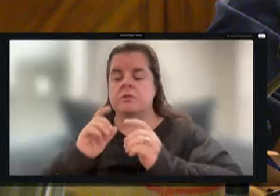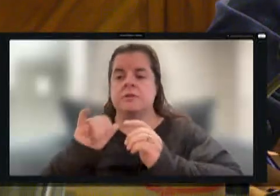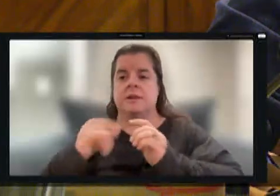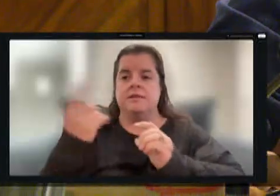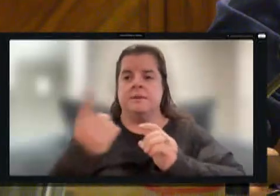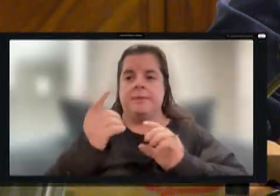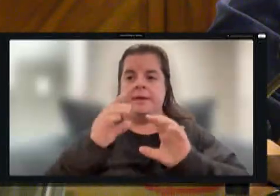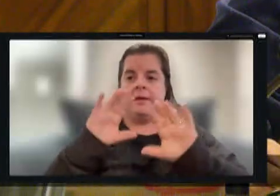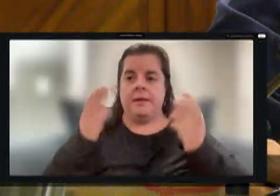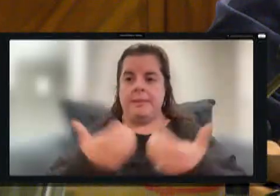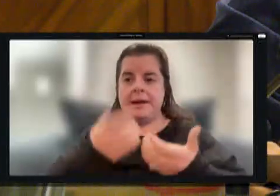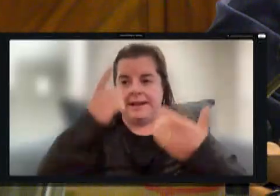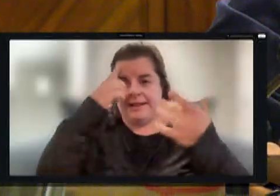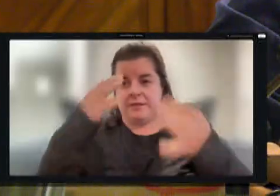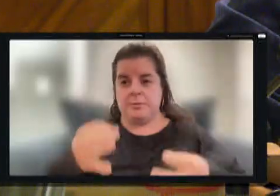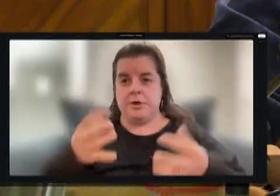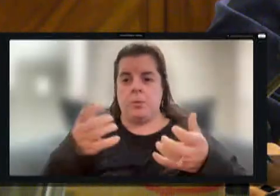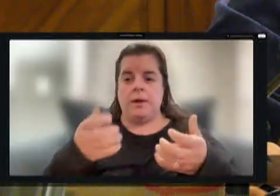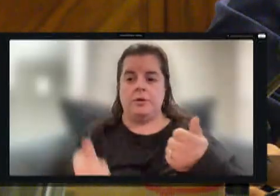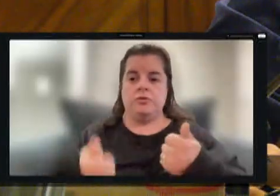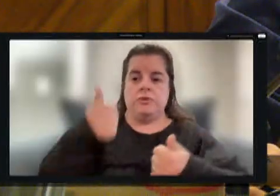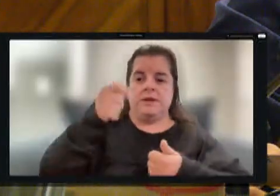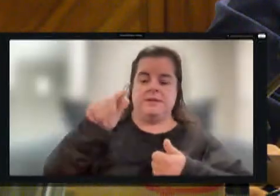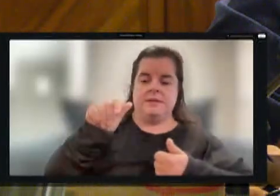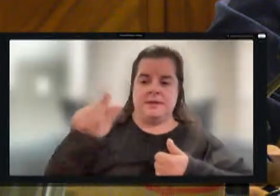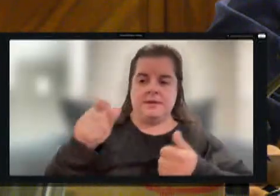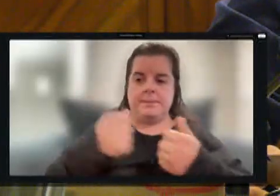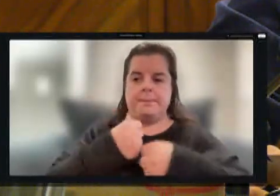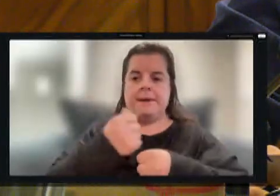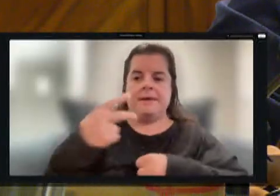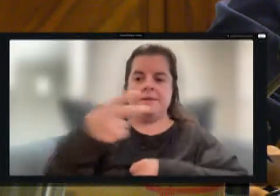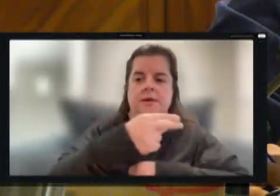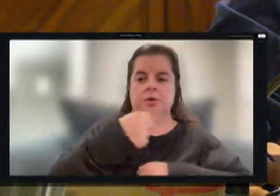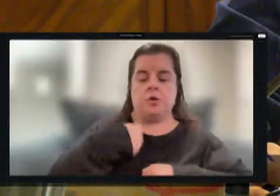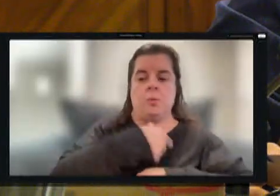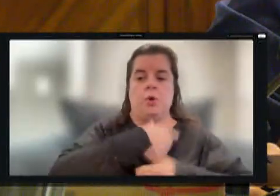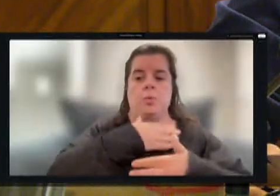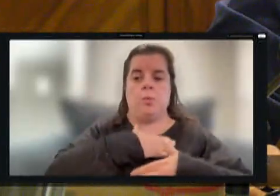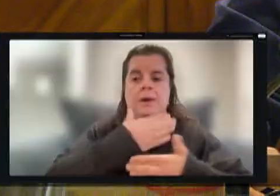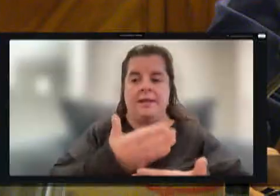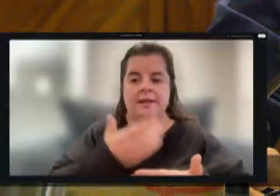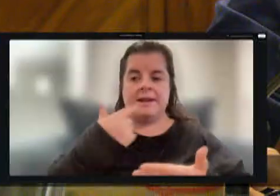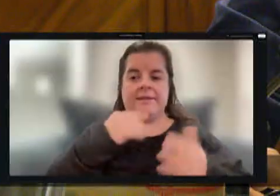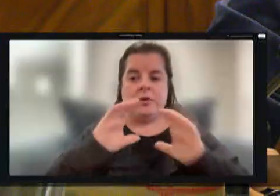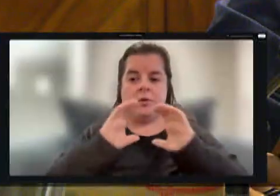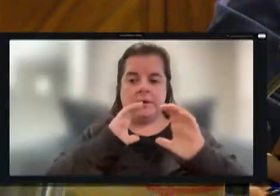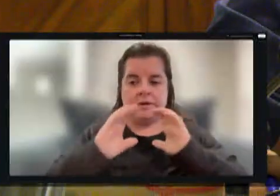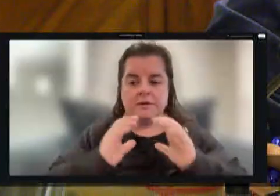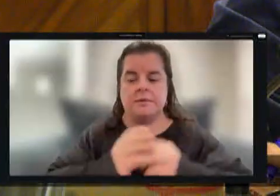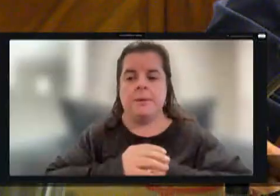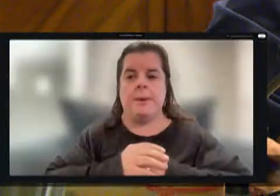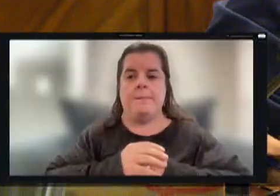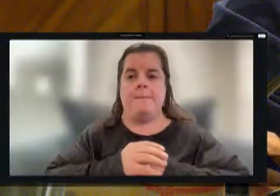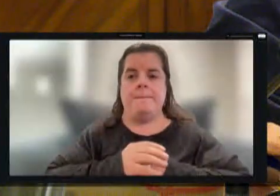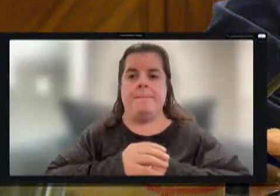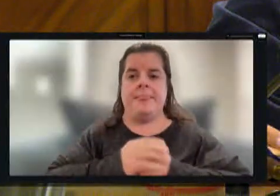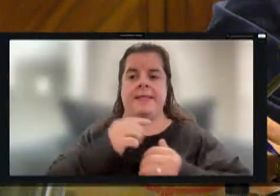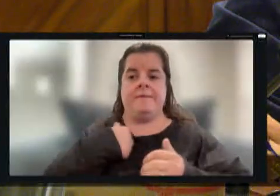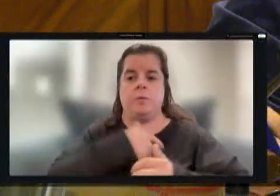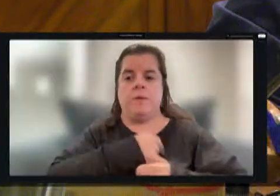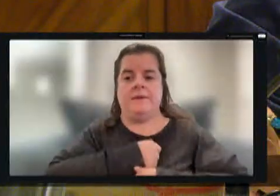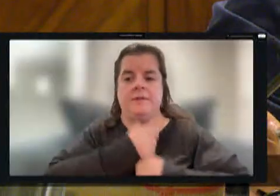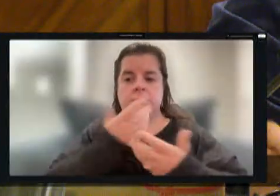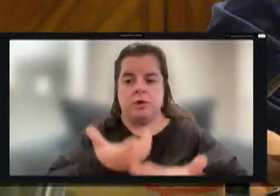determines they want to raise taxes or make further cuts, we're willing to engage in those conversations, and have expressed that,